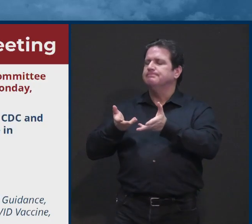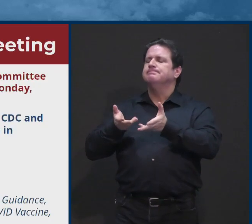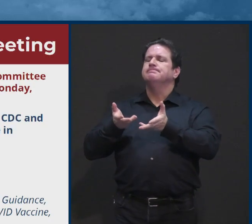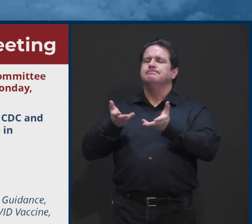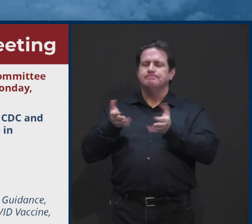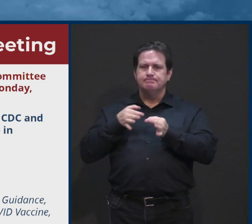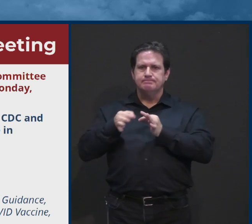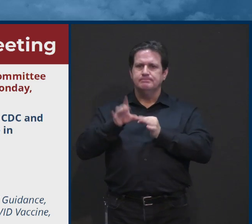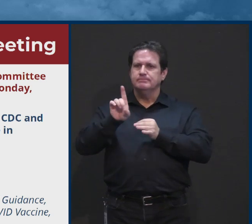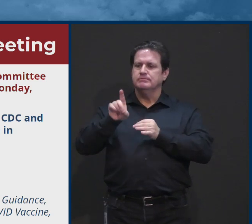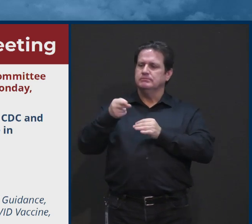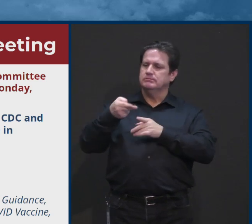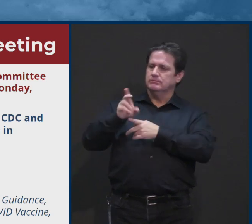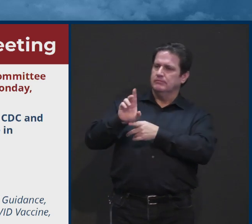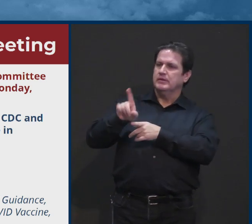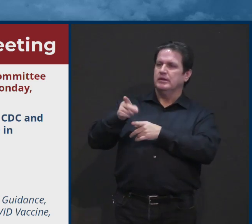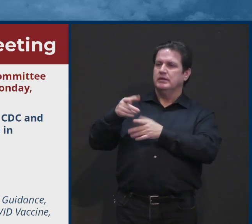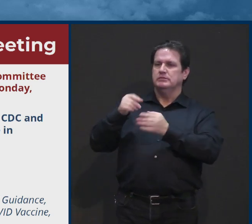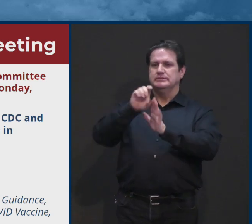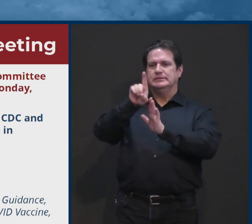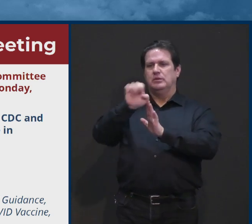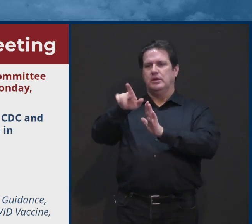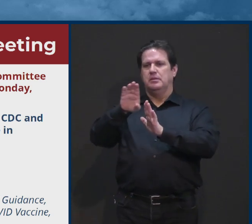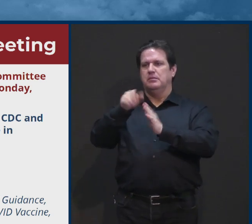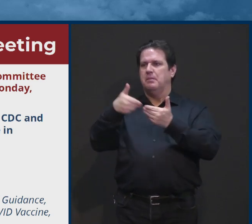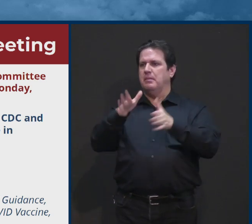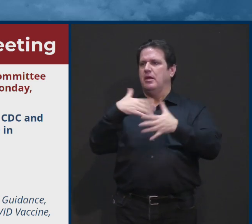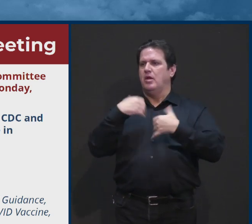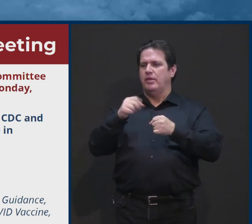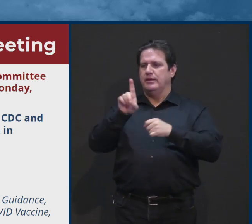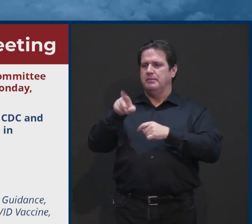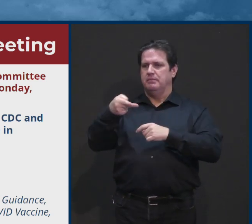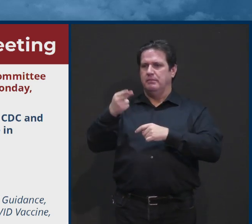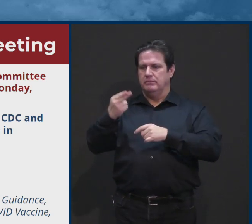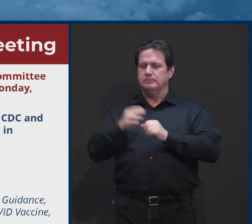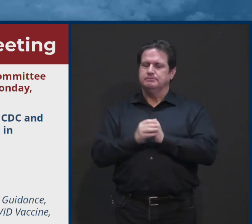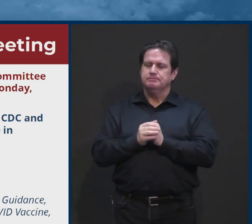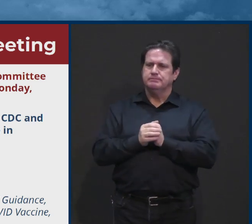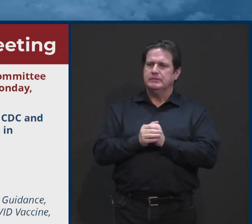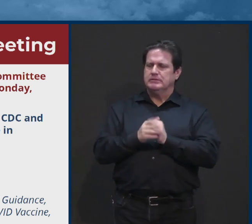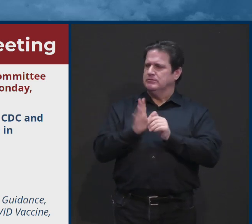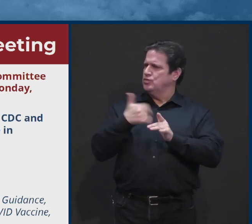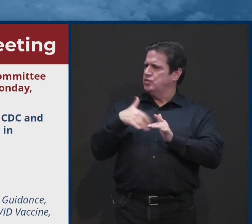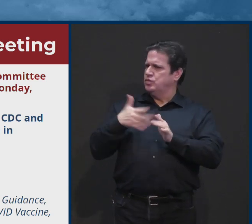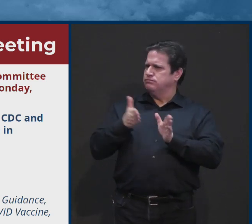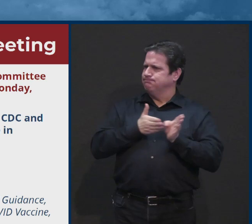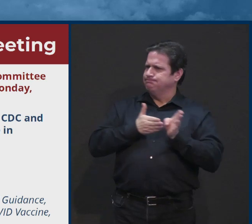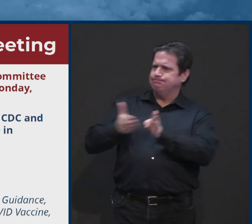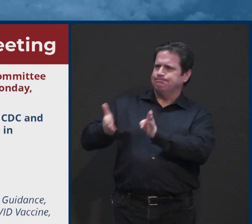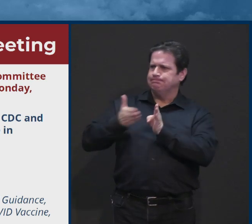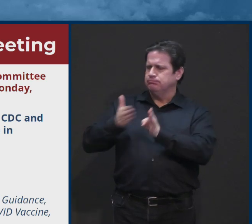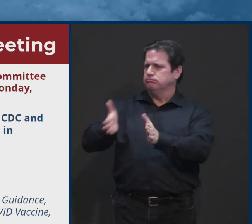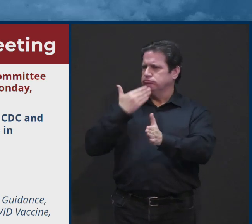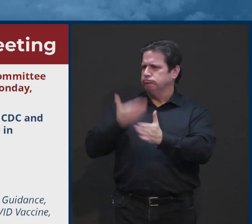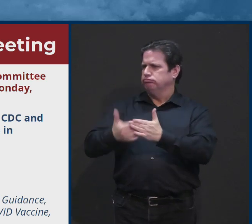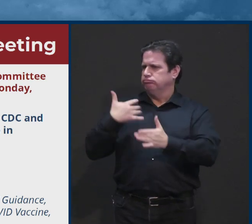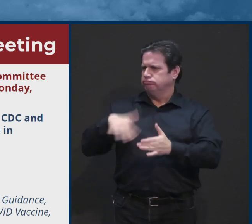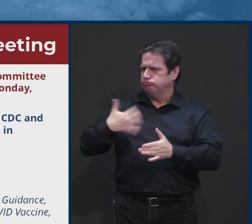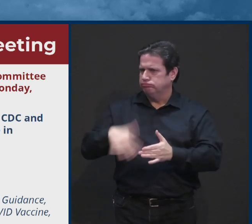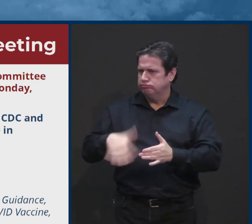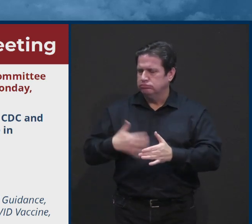described DPH in Delaware as ahead of the curve in planning. We've also done and will continue to create